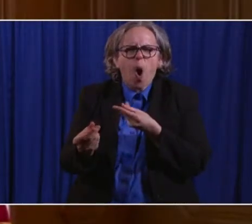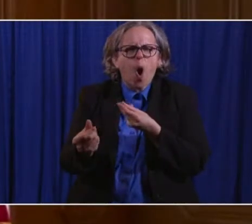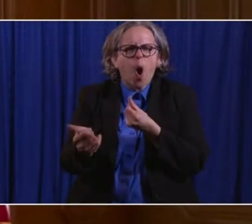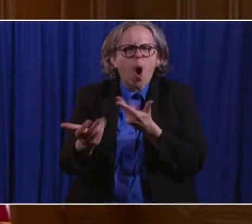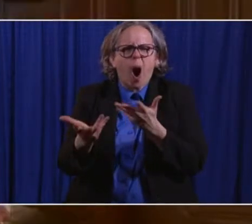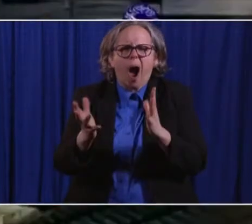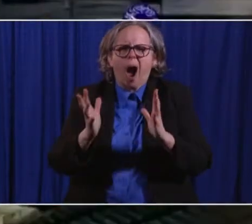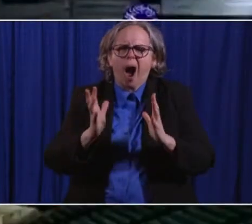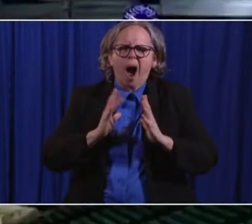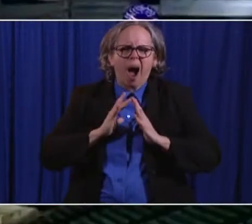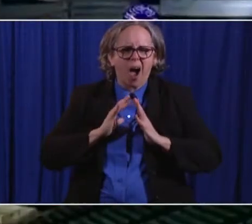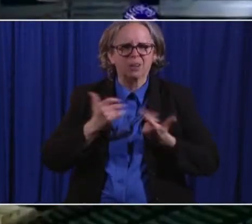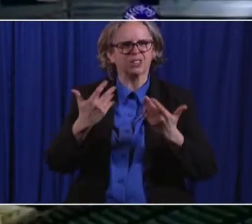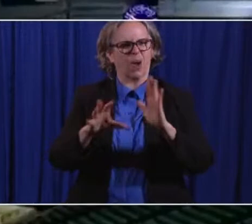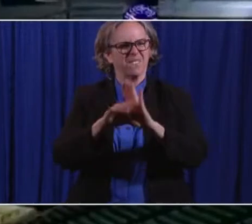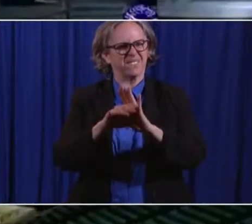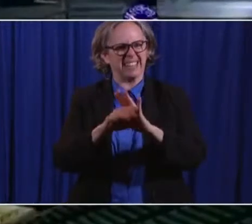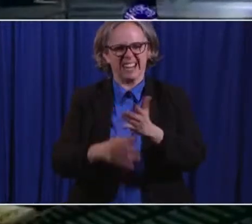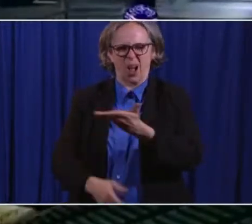that progress.